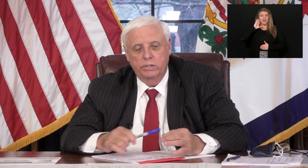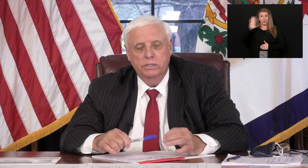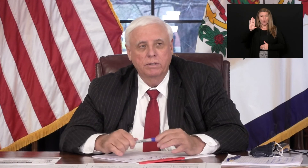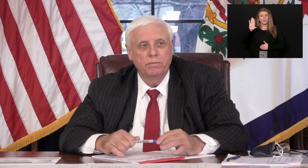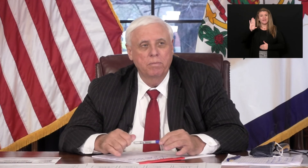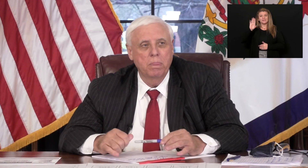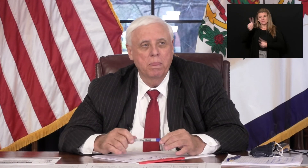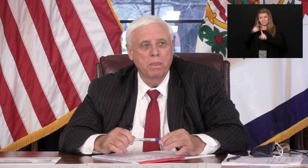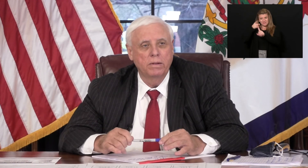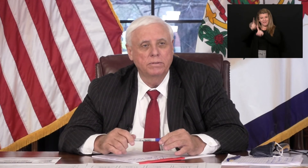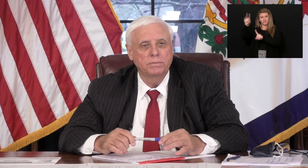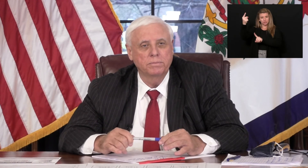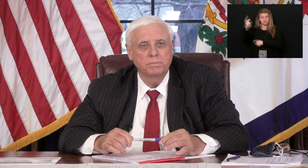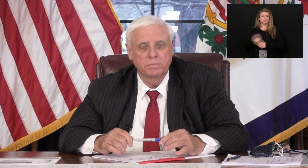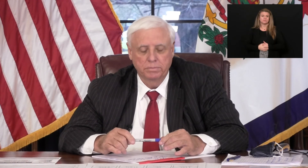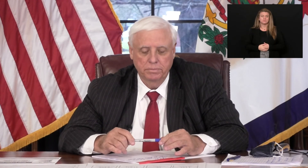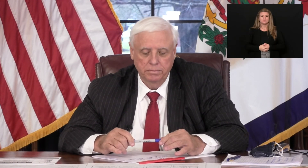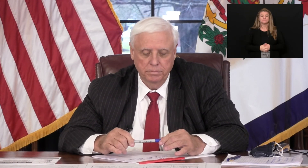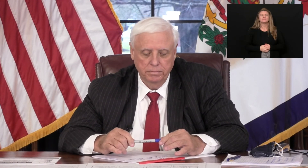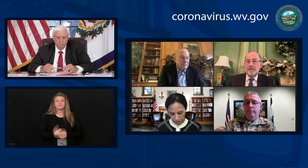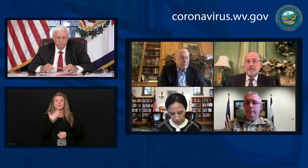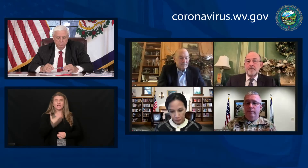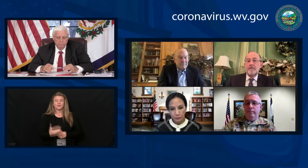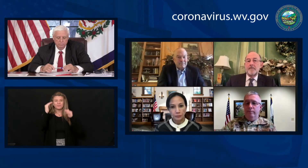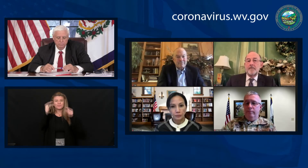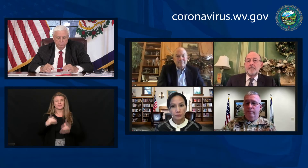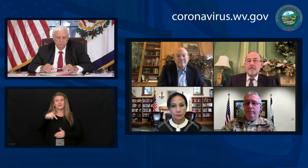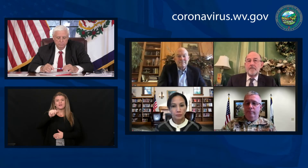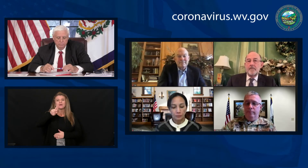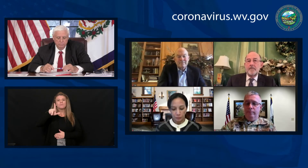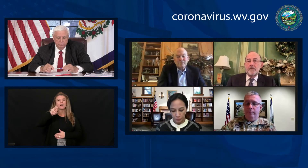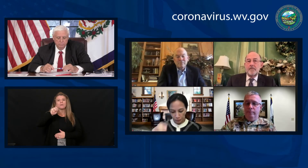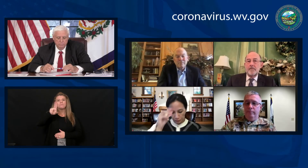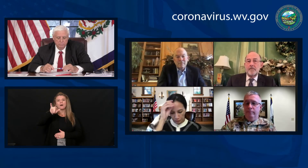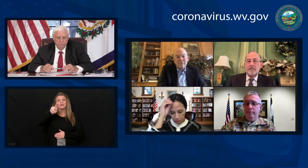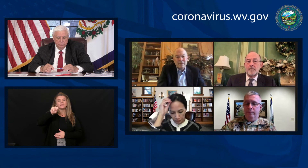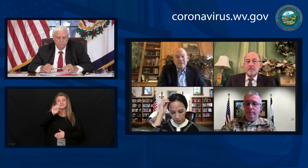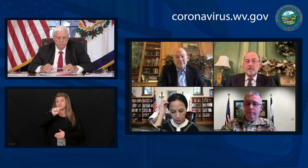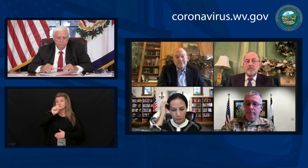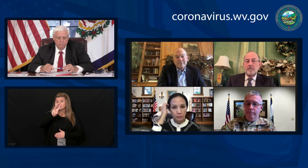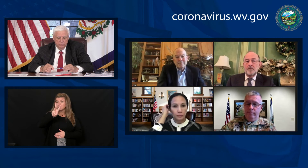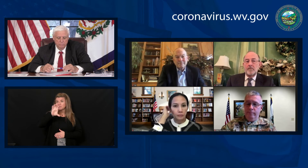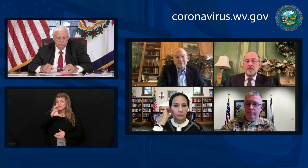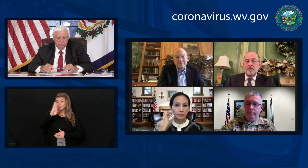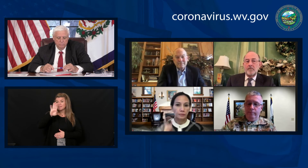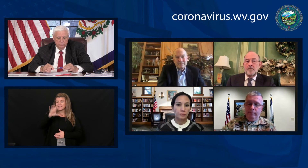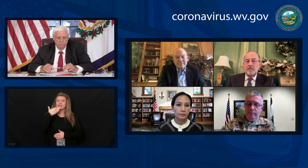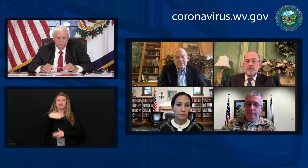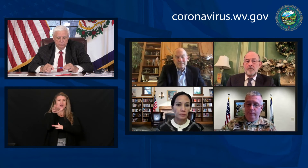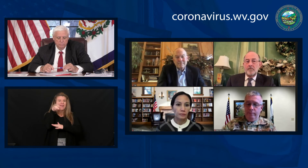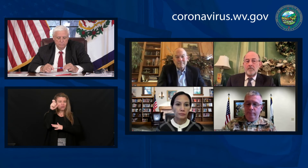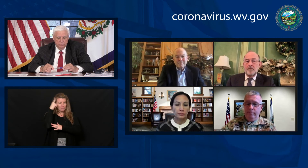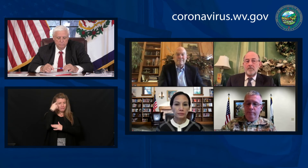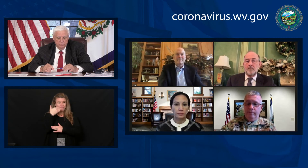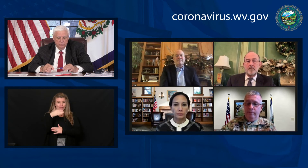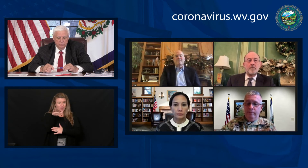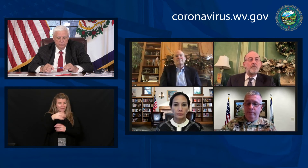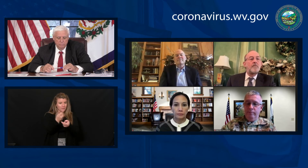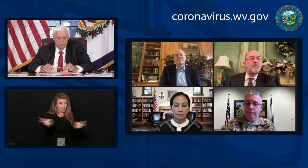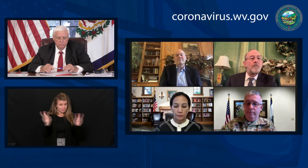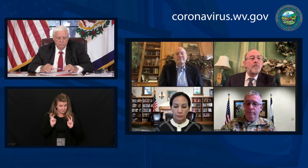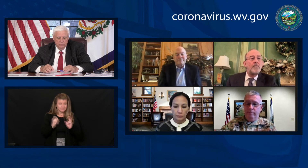first. All right, thanks, Mark. Next to Paul Mullen with WCBC. Good afternoon, Governor. Good afternoon,